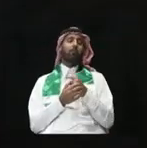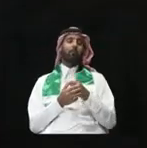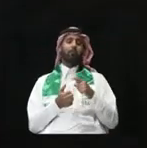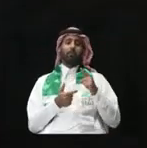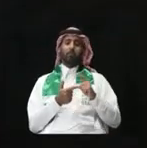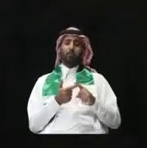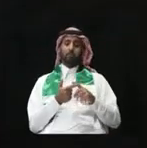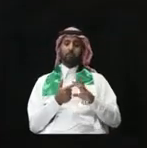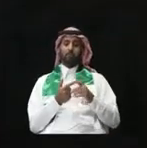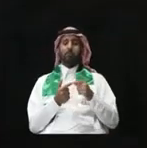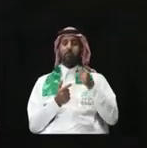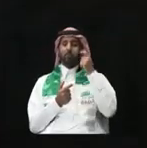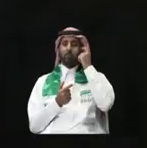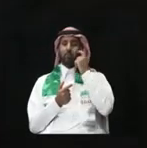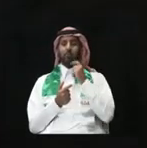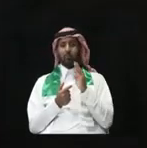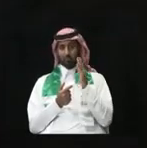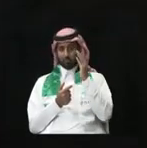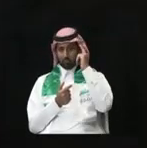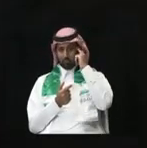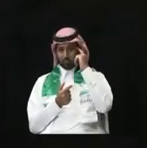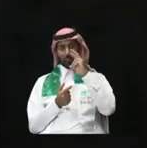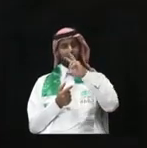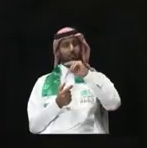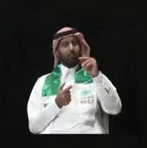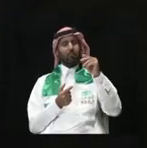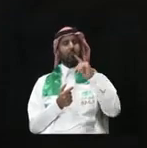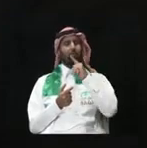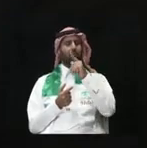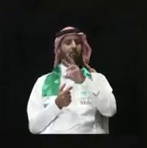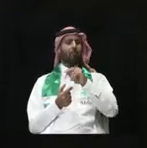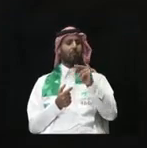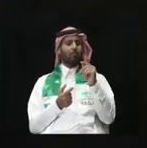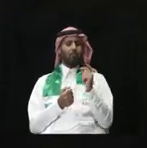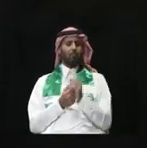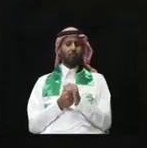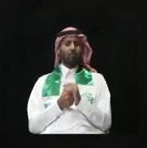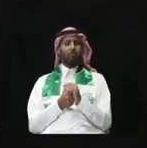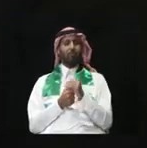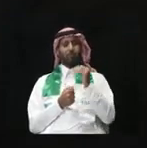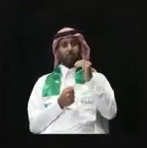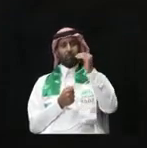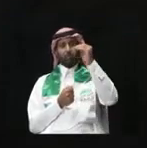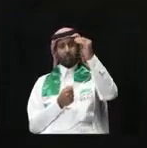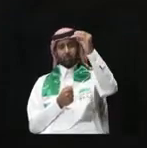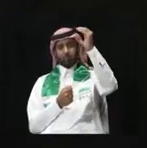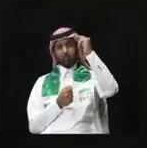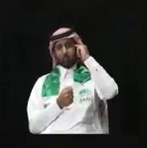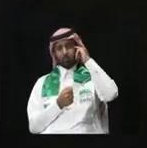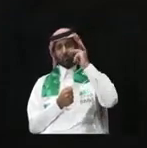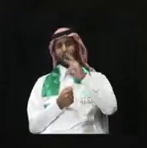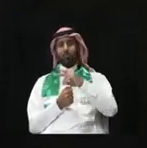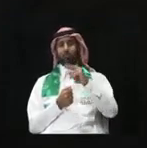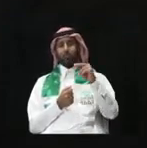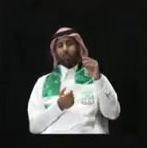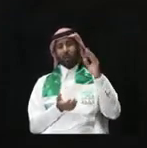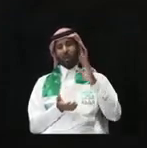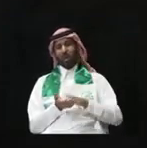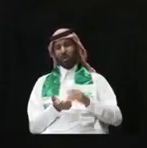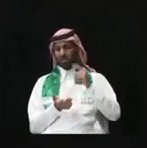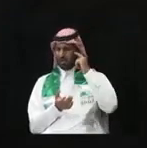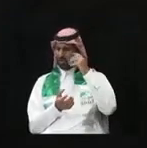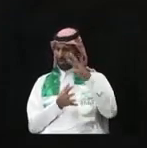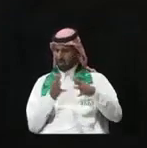about where it was announced, and many other things. Then, did it have a negative or a positive impact or